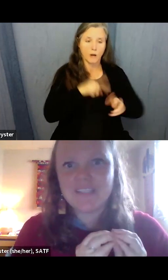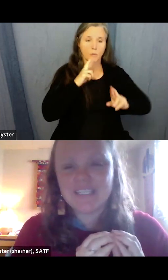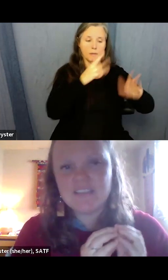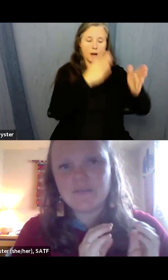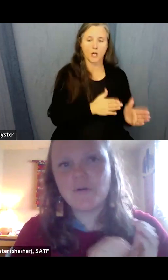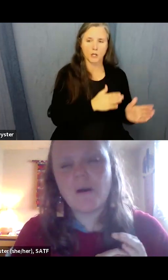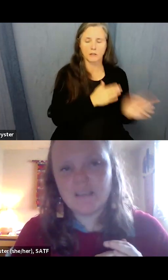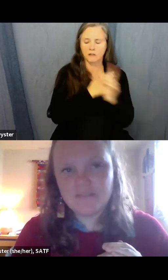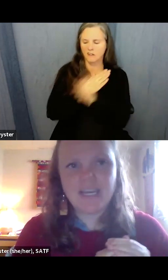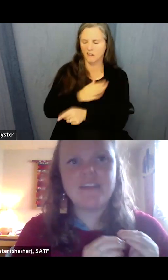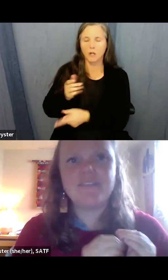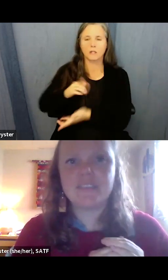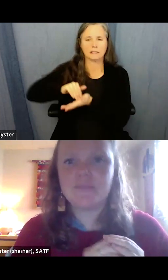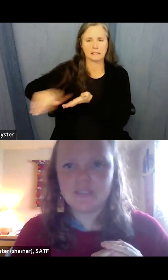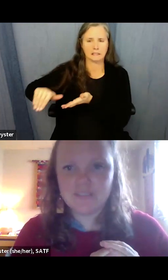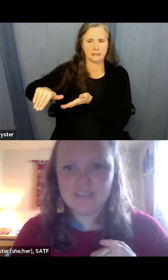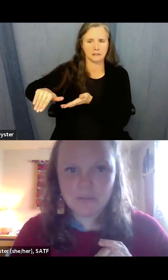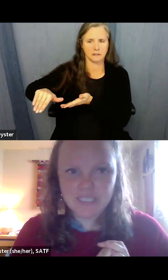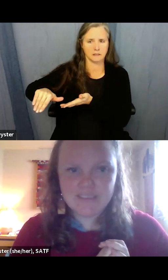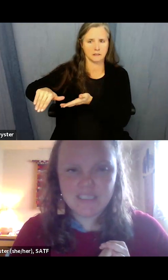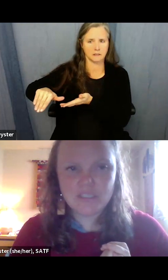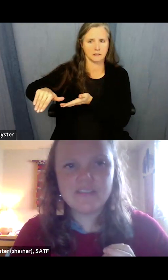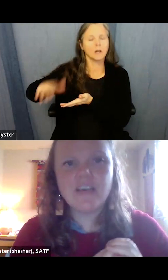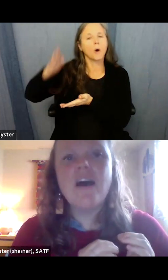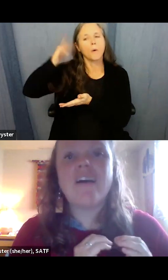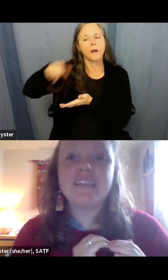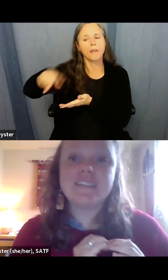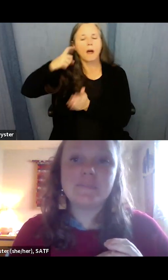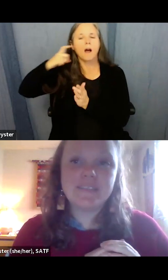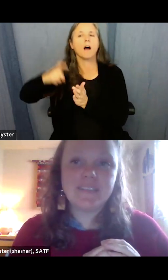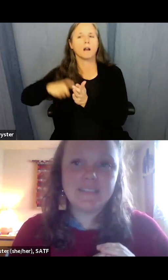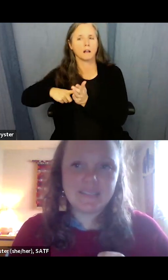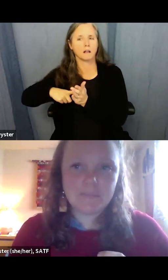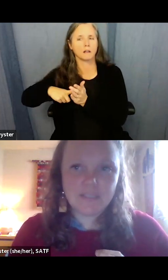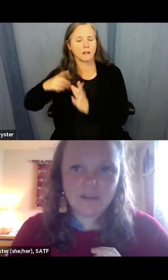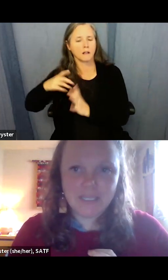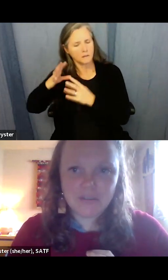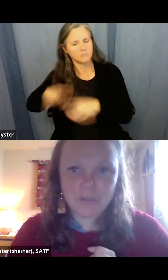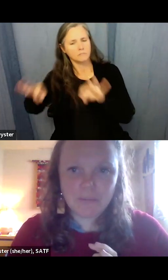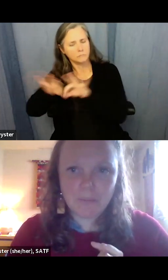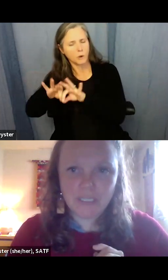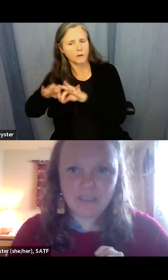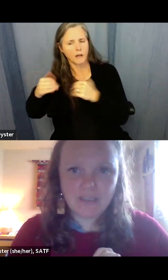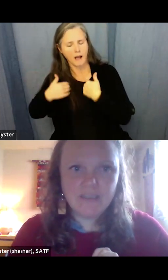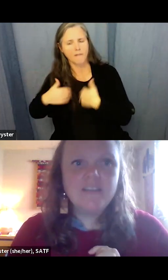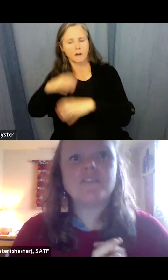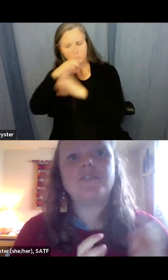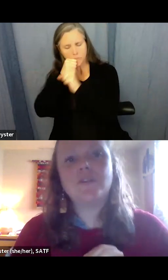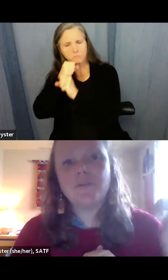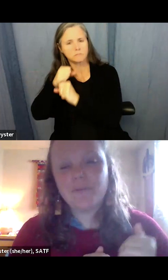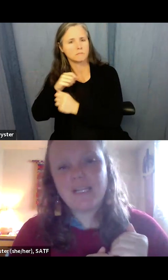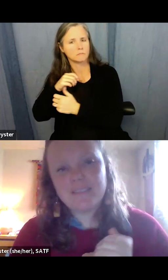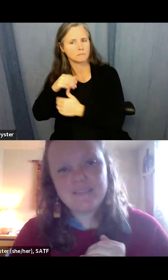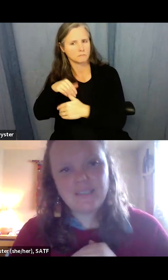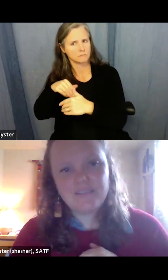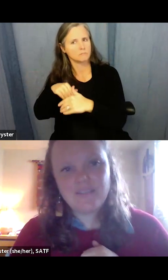confidential advocates from qualified victim services organizations are explicitly exempt in our mandatory reporting law. So if you